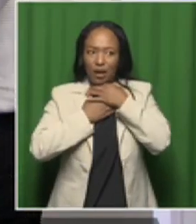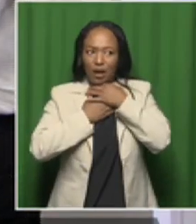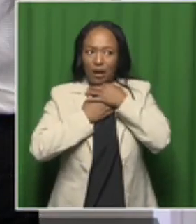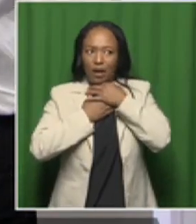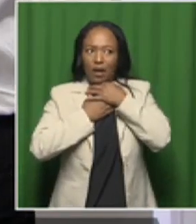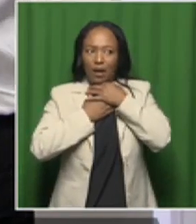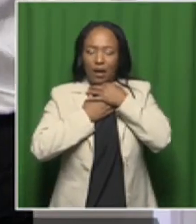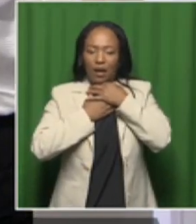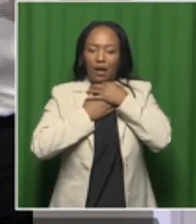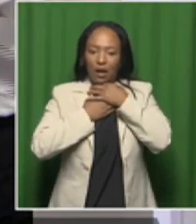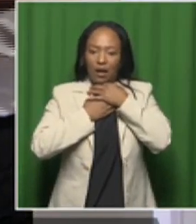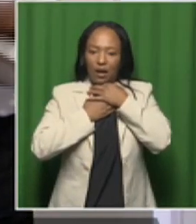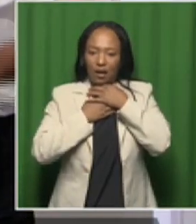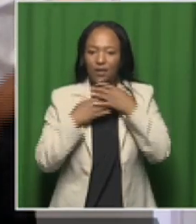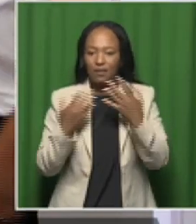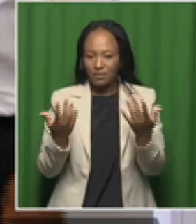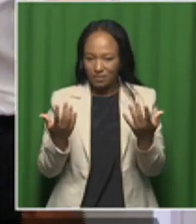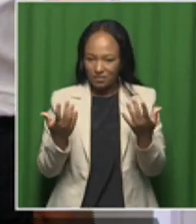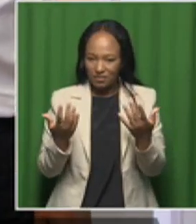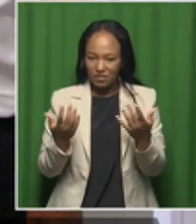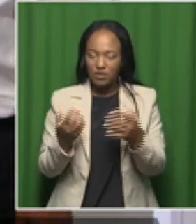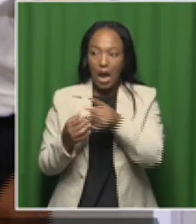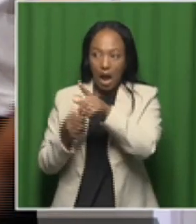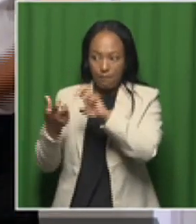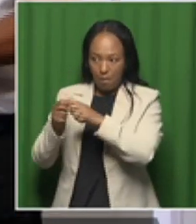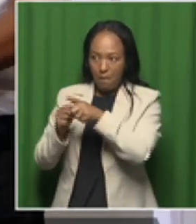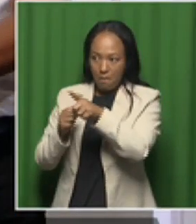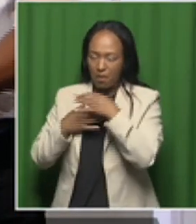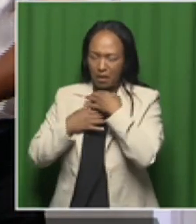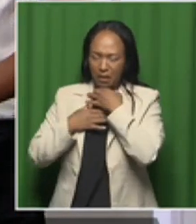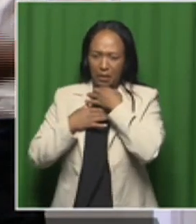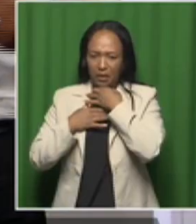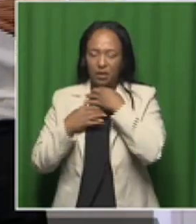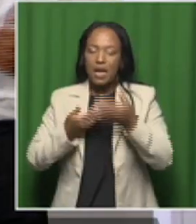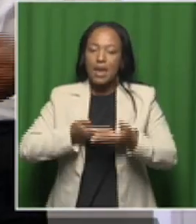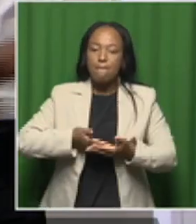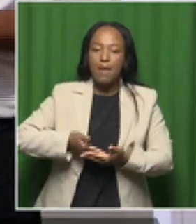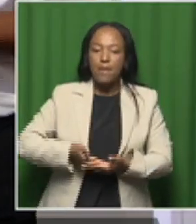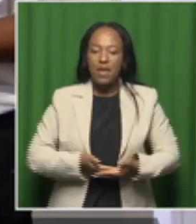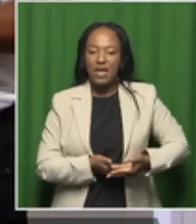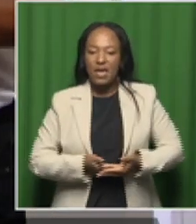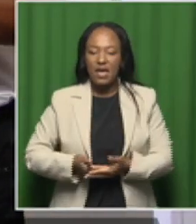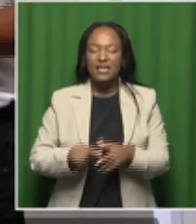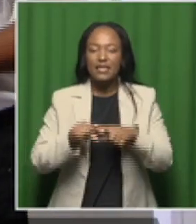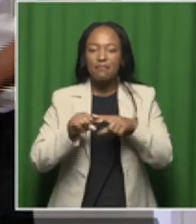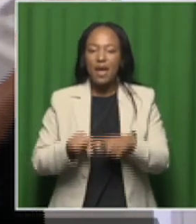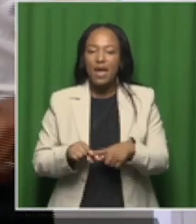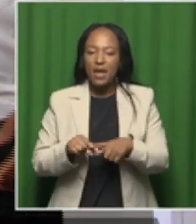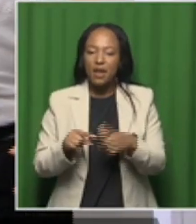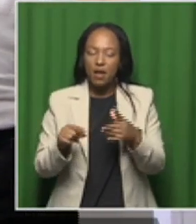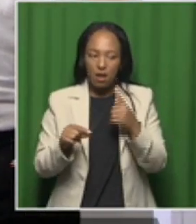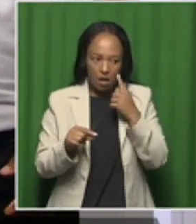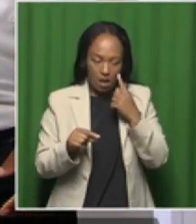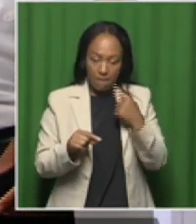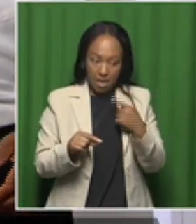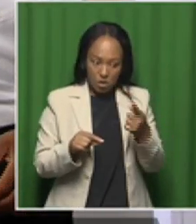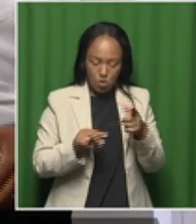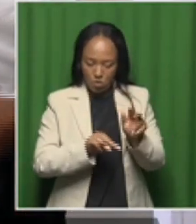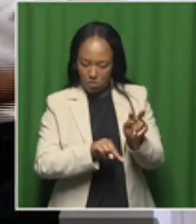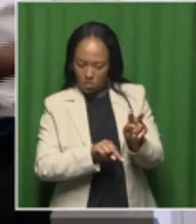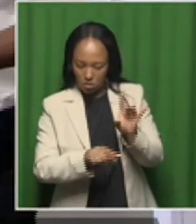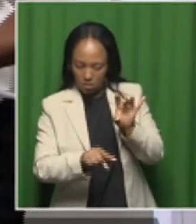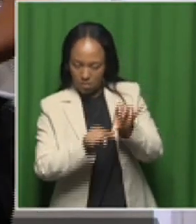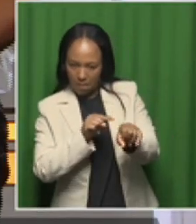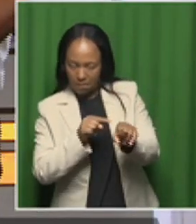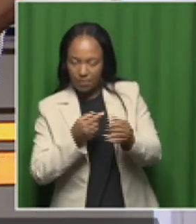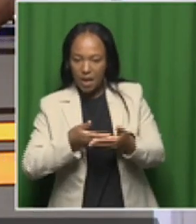action, even from afar, I can see there's a problem over there. Okay. On the baby, it depends entirely on you and I to see that there's a problem. Maybe